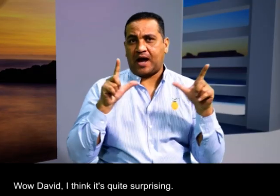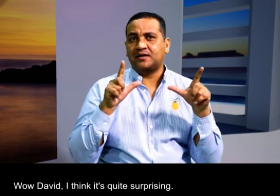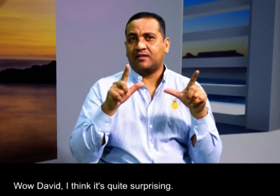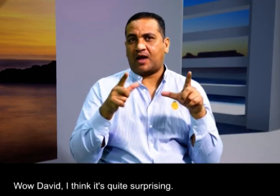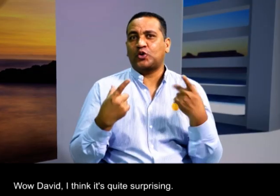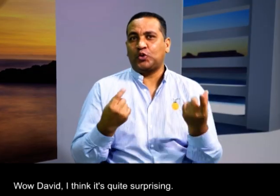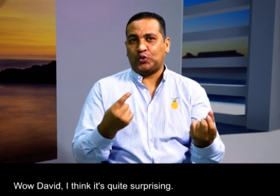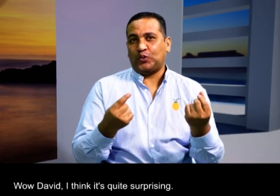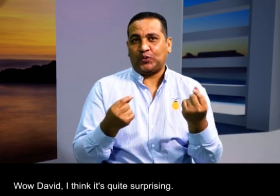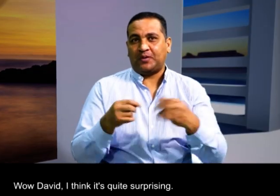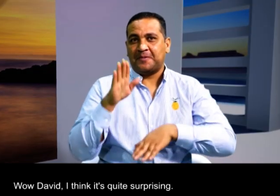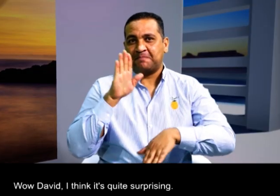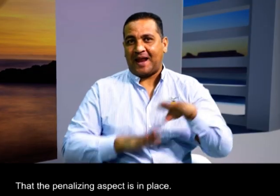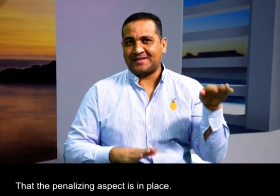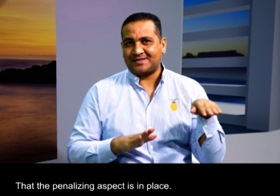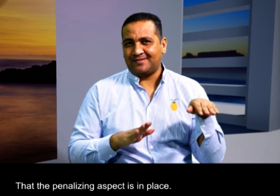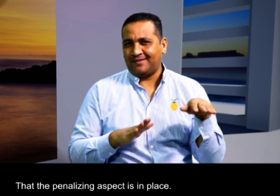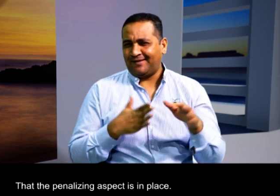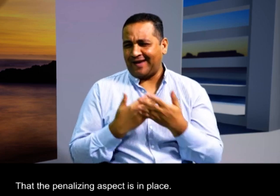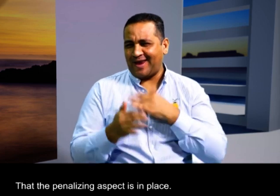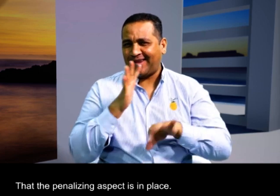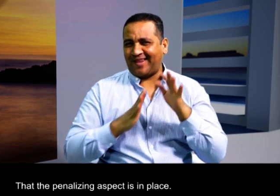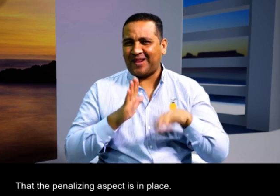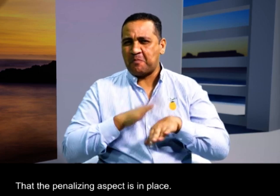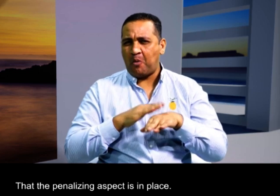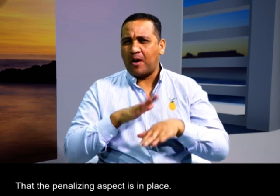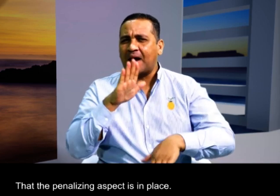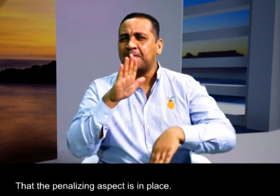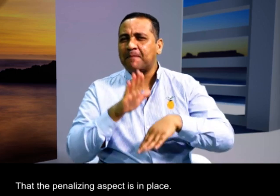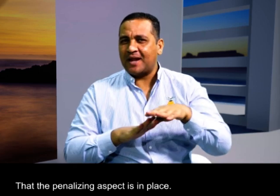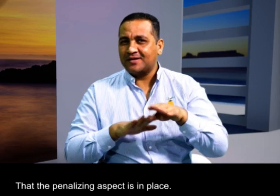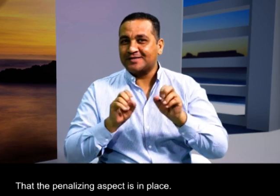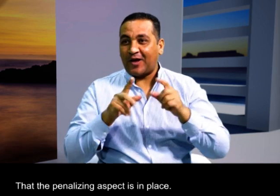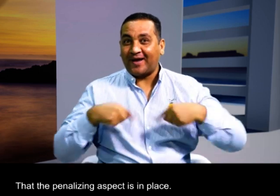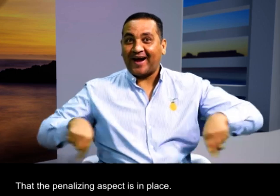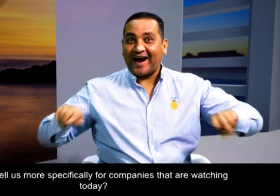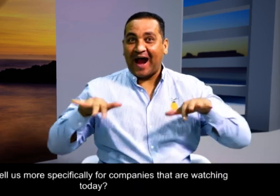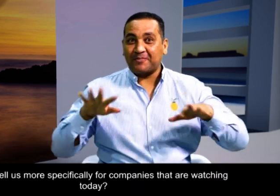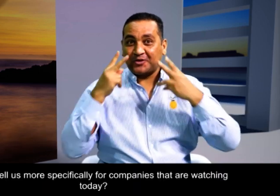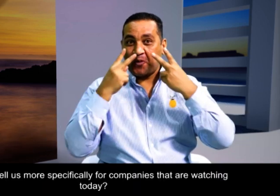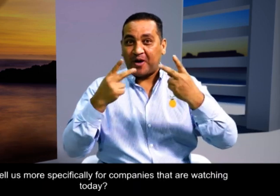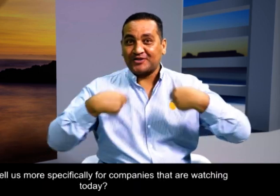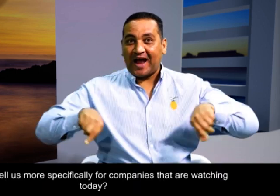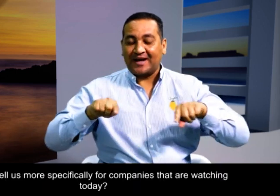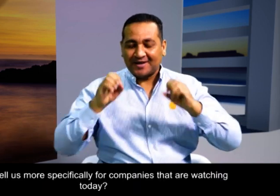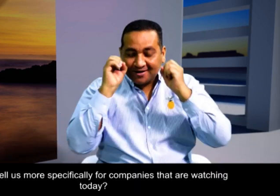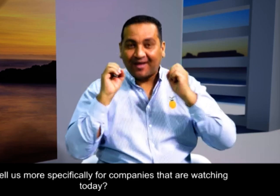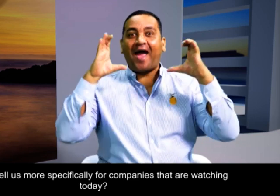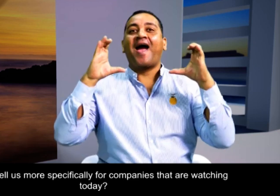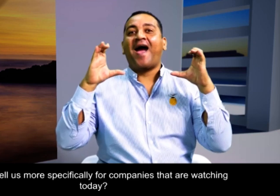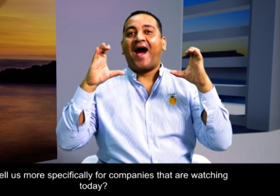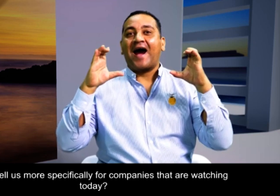Wow, David, I think it's quite surprising that the penalising aspect is in place. Can you tell us more